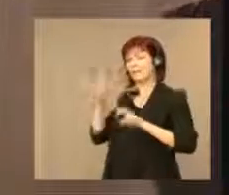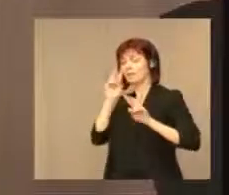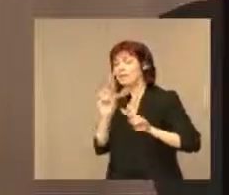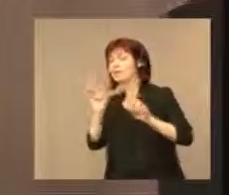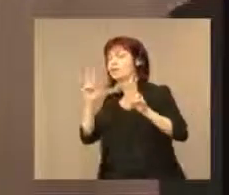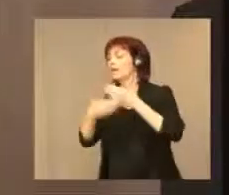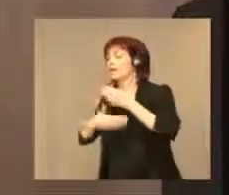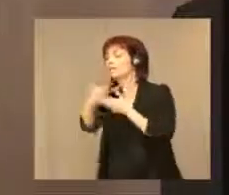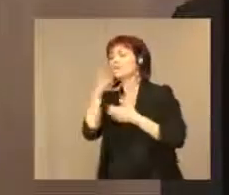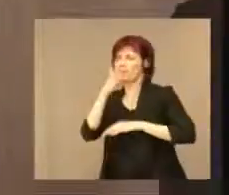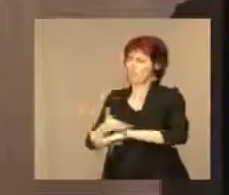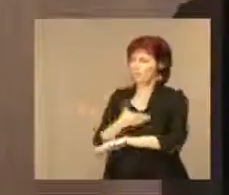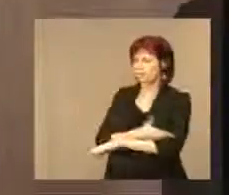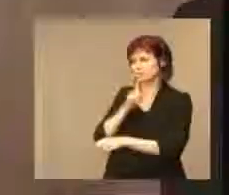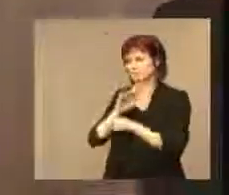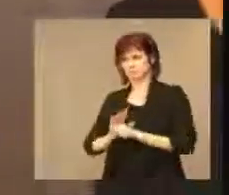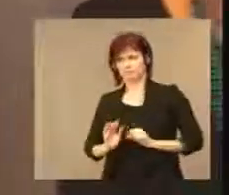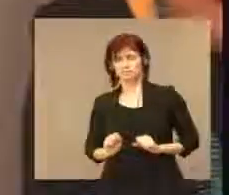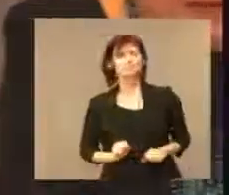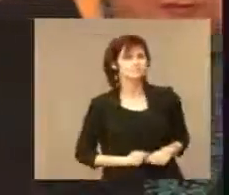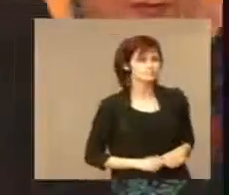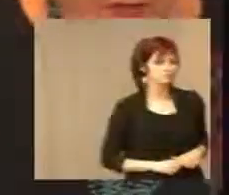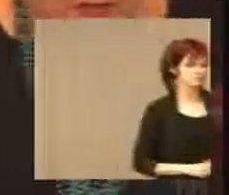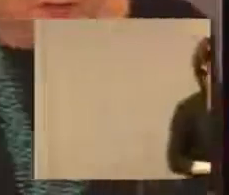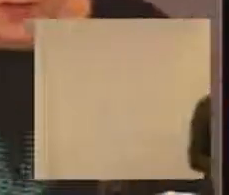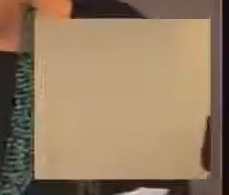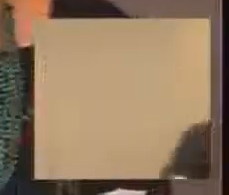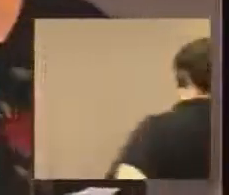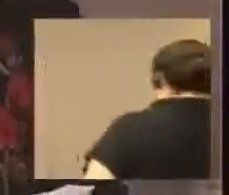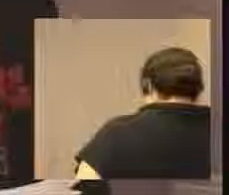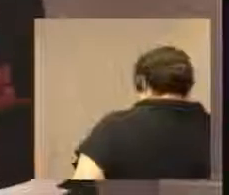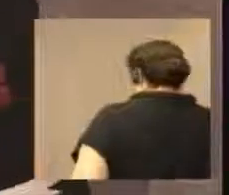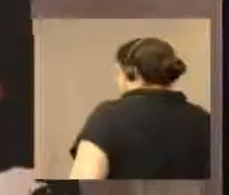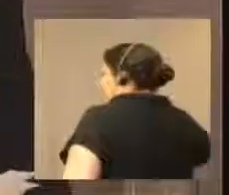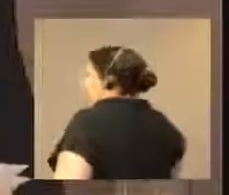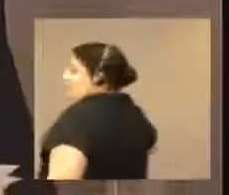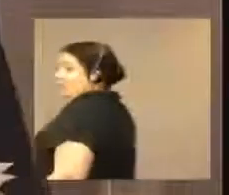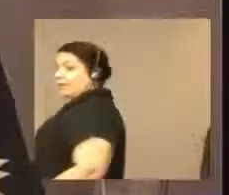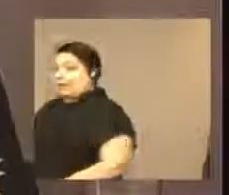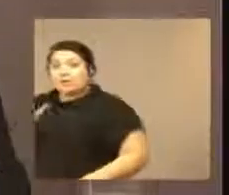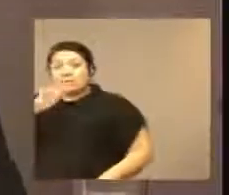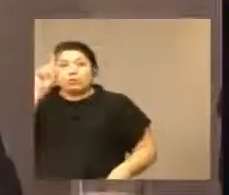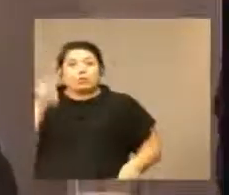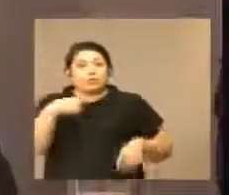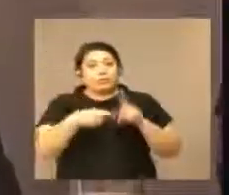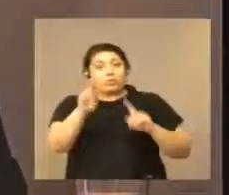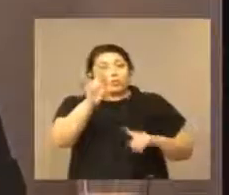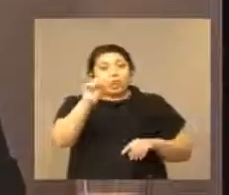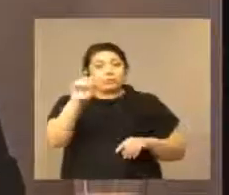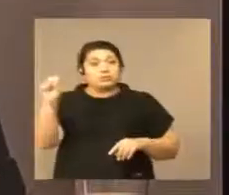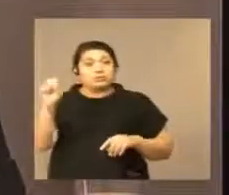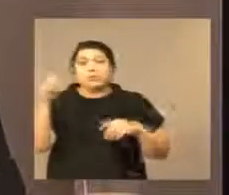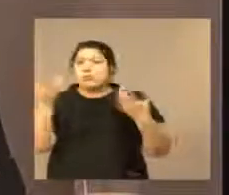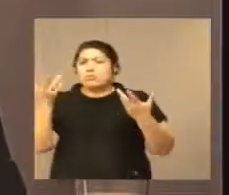Dolly. Thank you, Wendell. Yep. Okay, this is another question from Ross. What are the greatest barriers